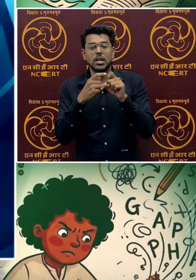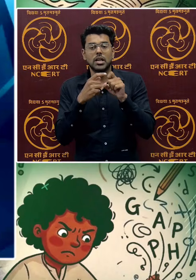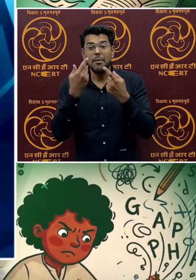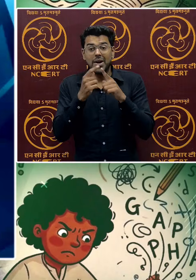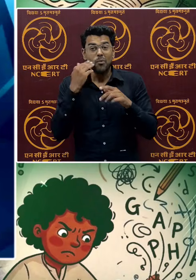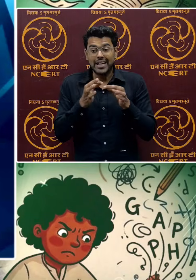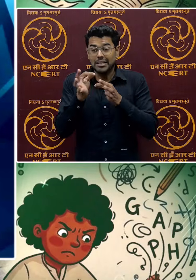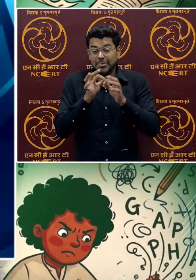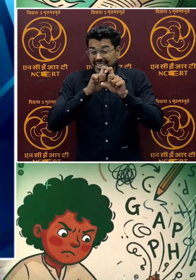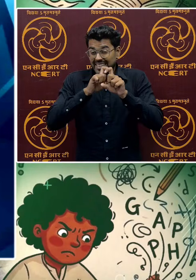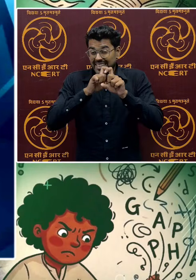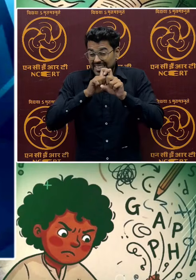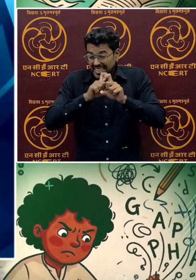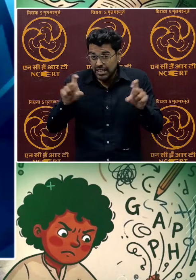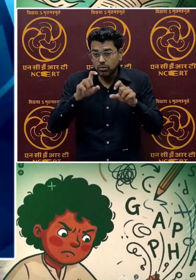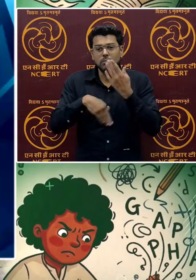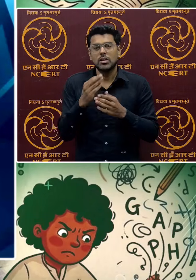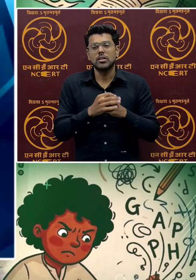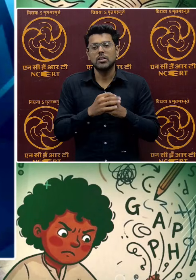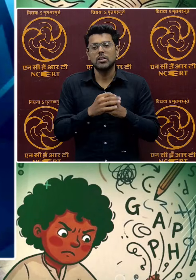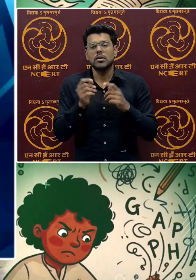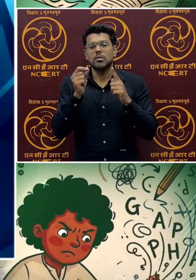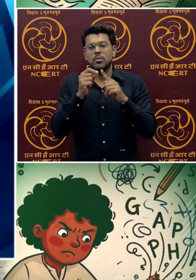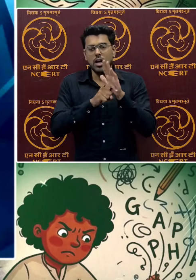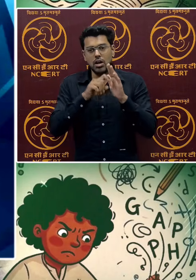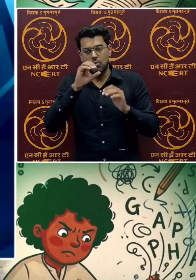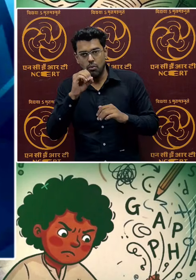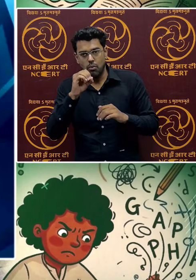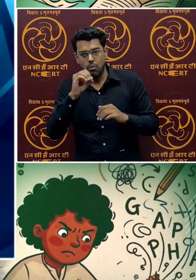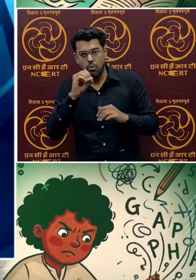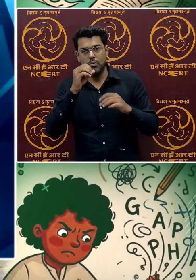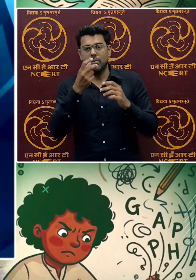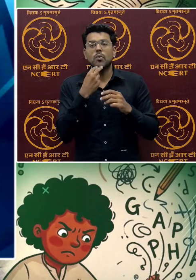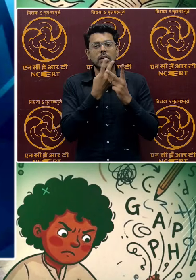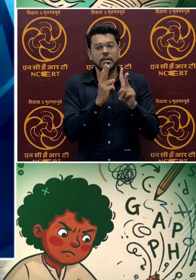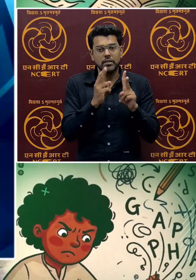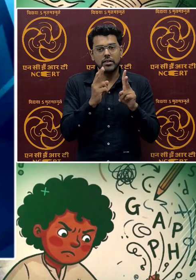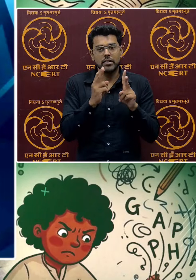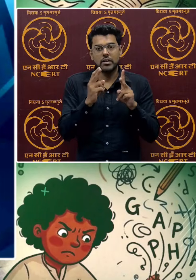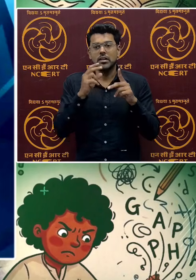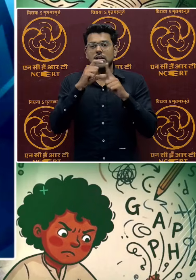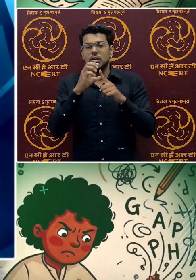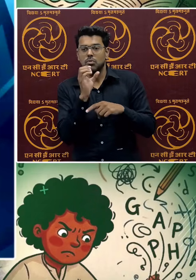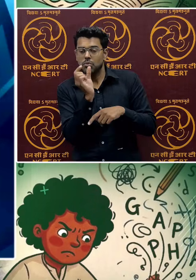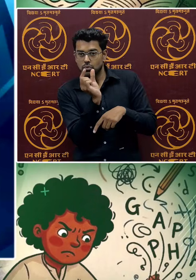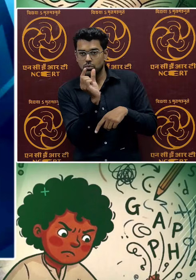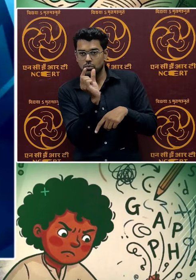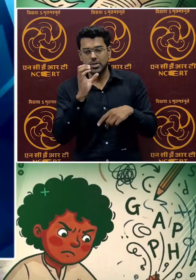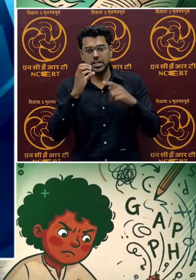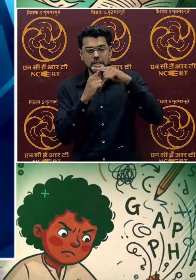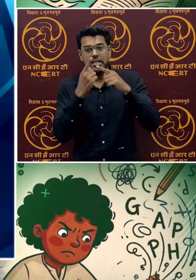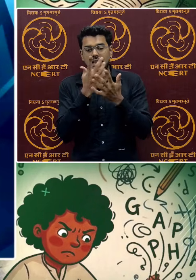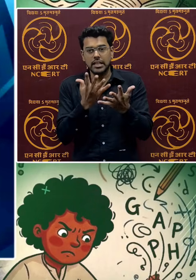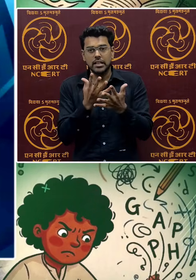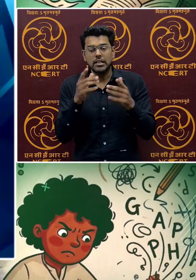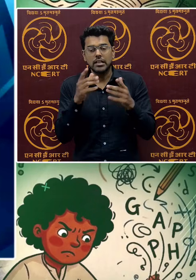the child will start defining it as PRO is pro, DUCT is product. So this acceptance